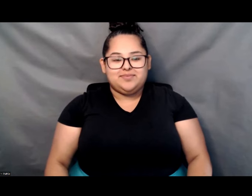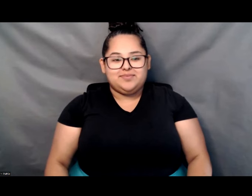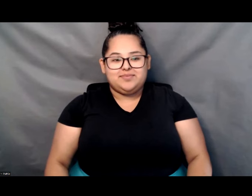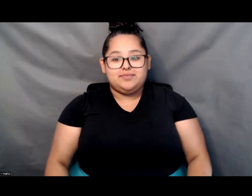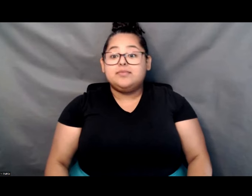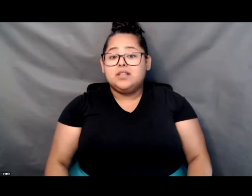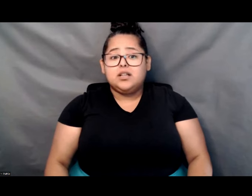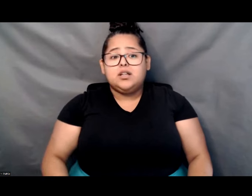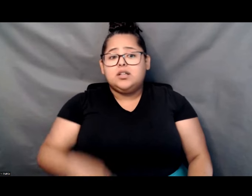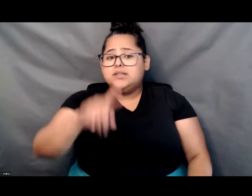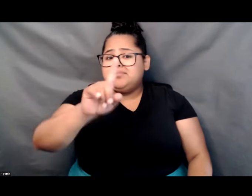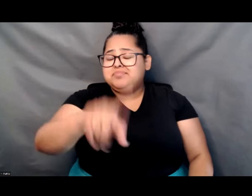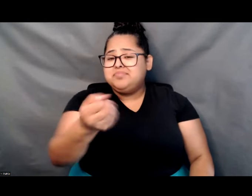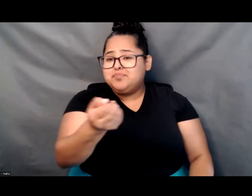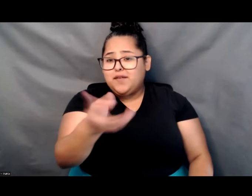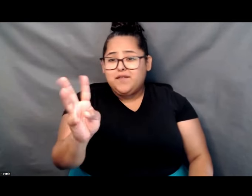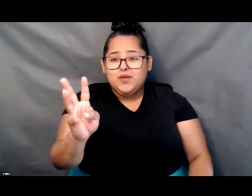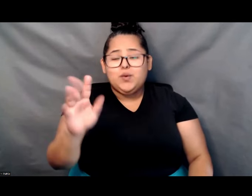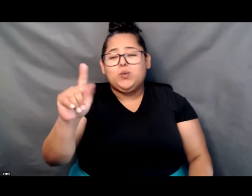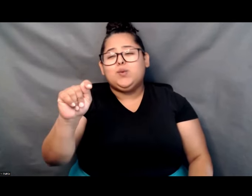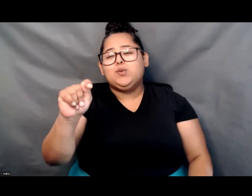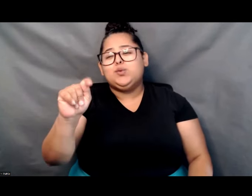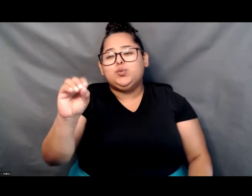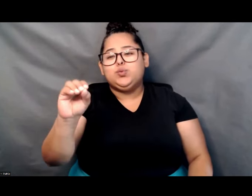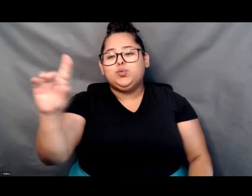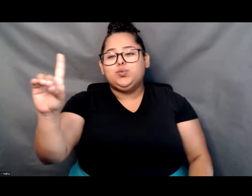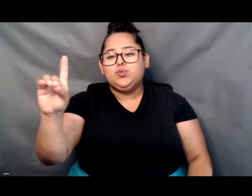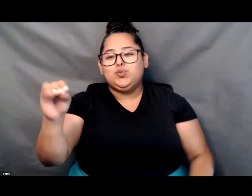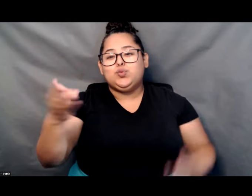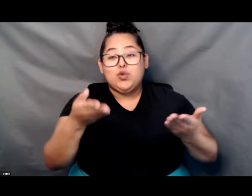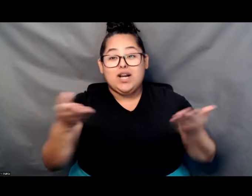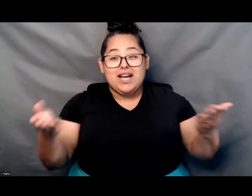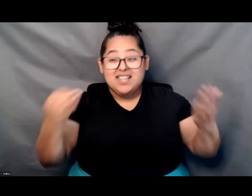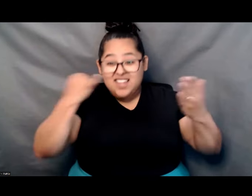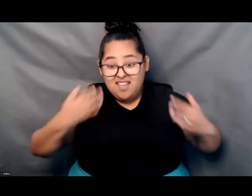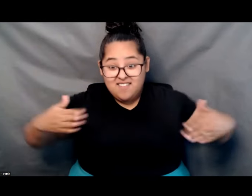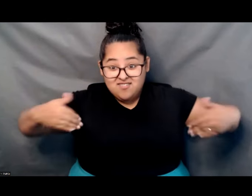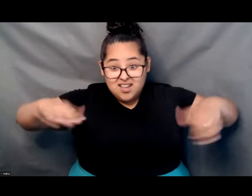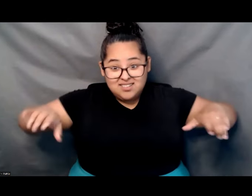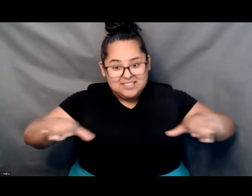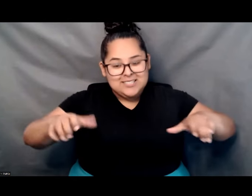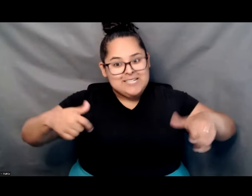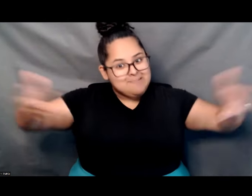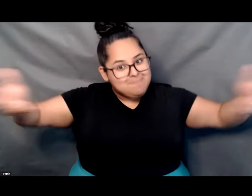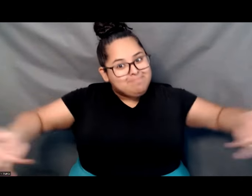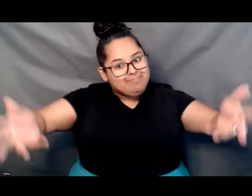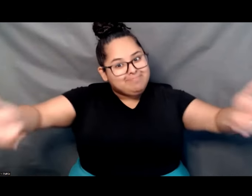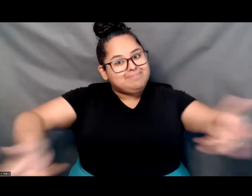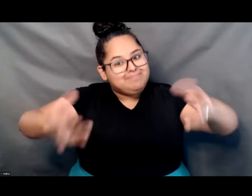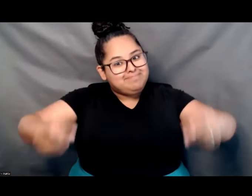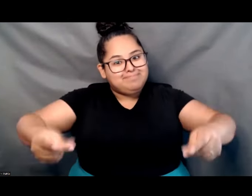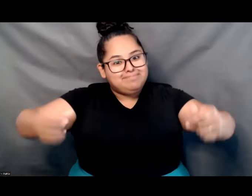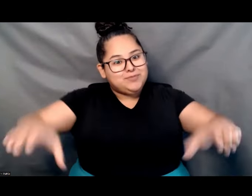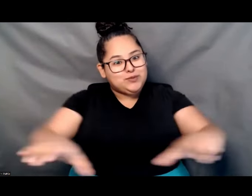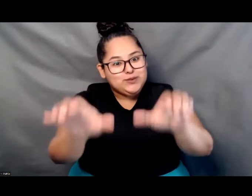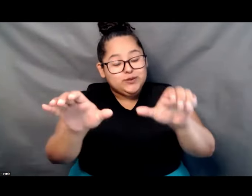So these are a couple of important to-do items. If you haven't done these already, I would say first, if you